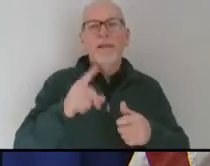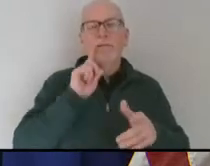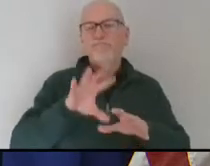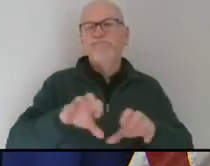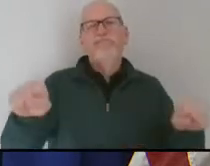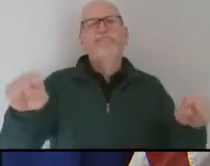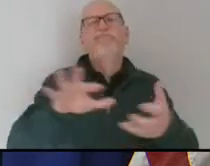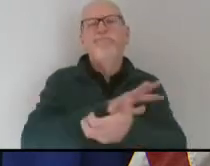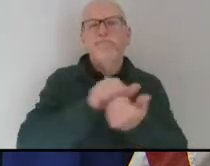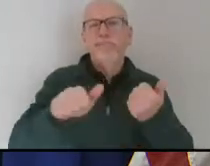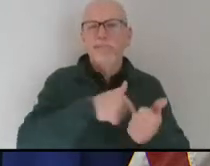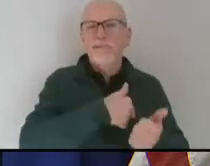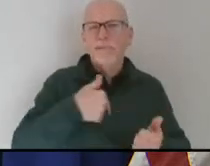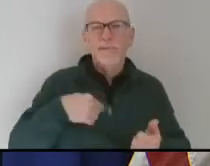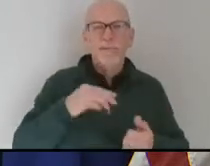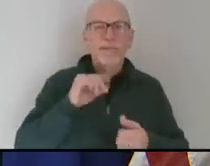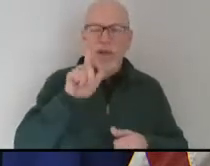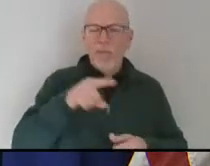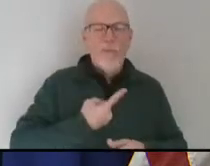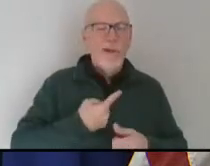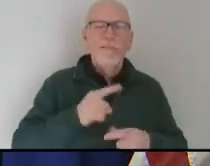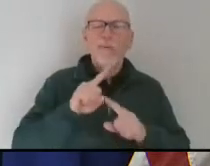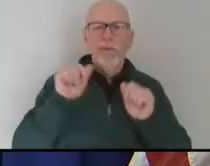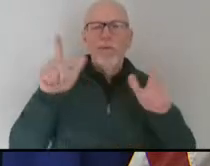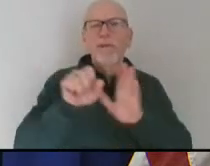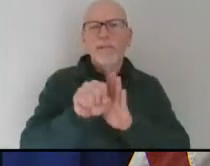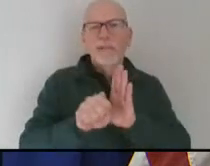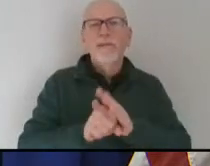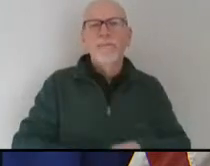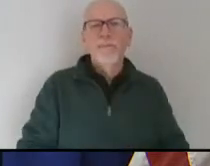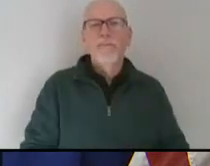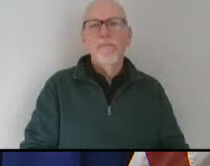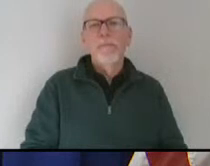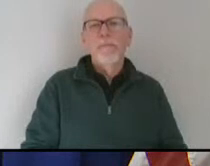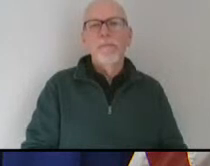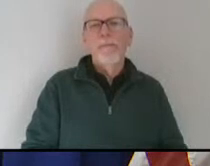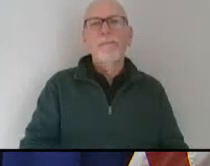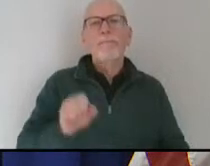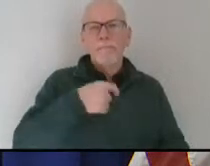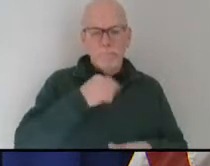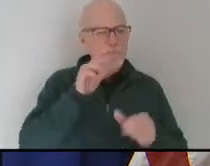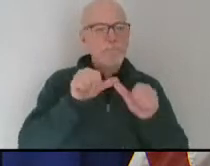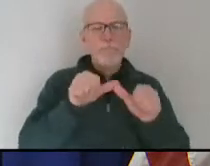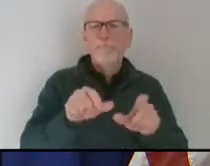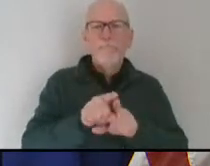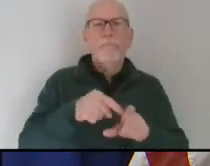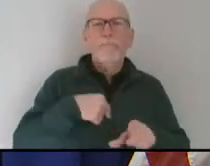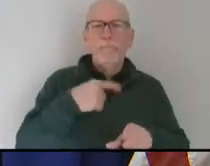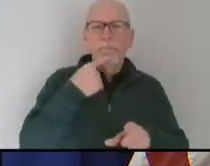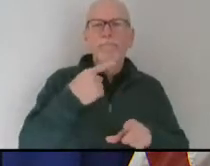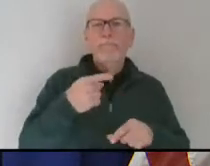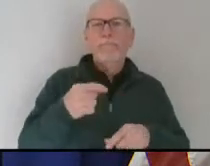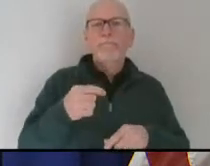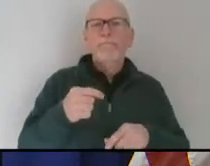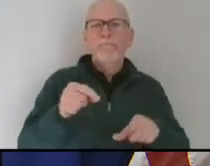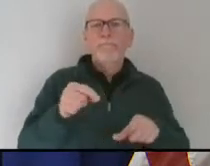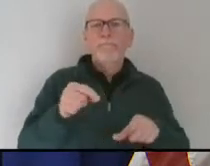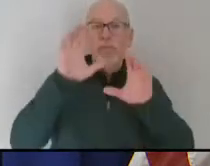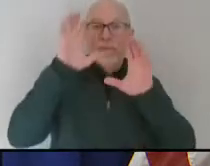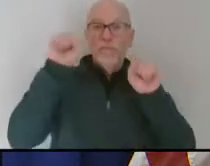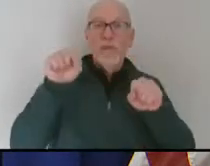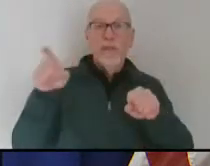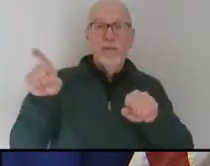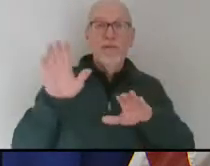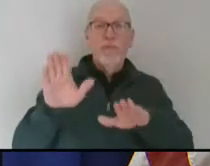on us and every other state for that matter. And so we'll continue. Like I said, as the president was being